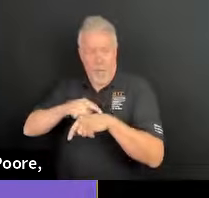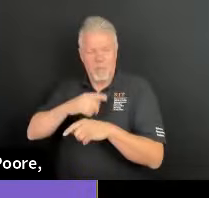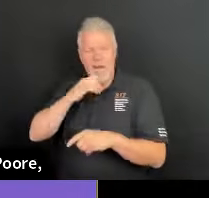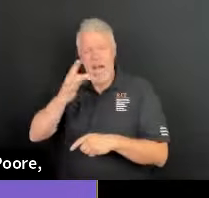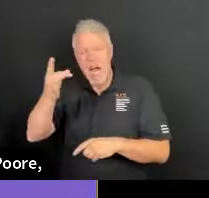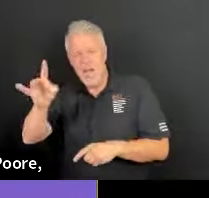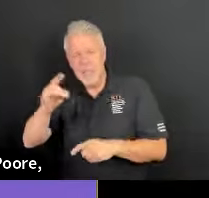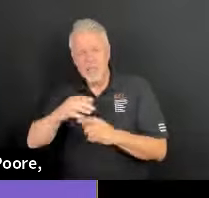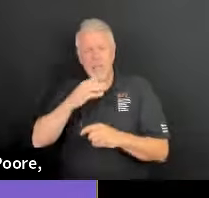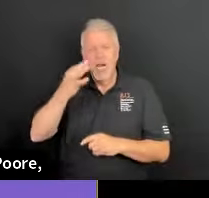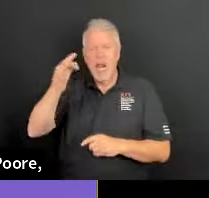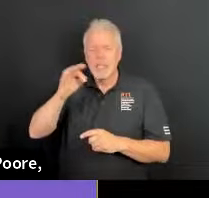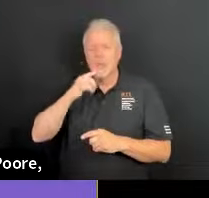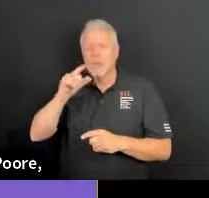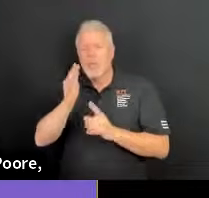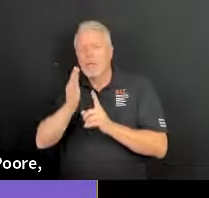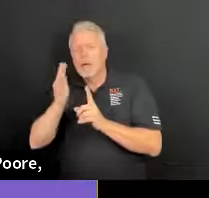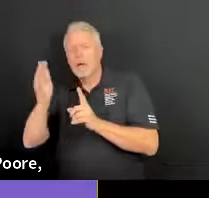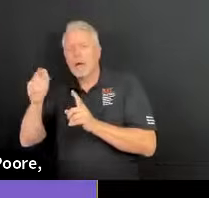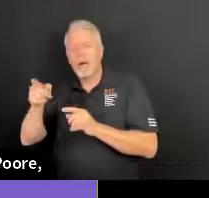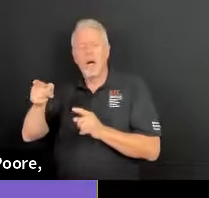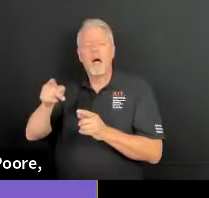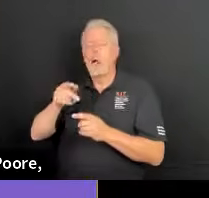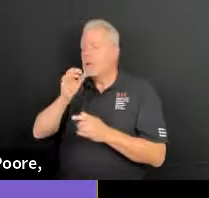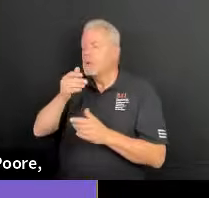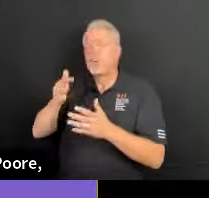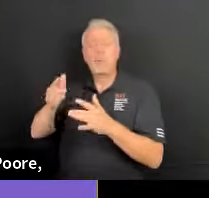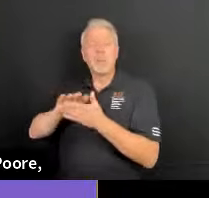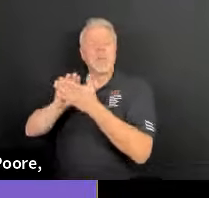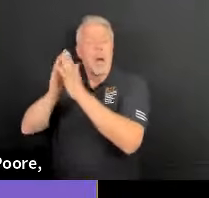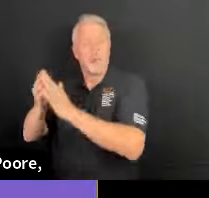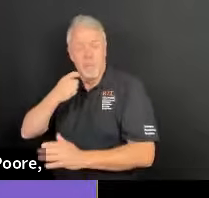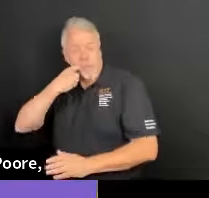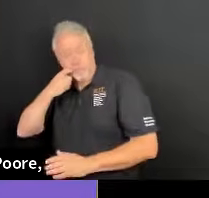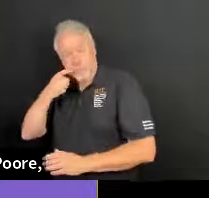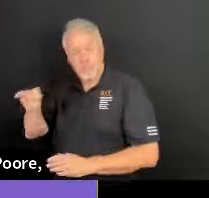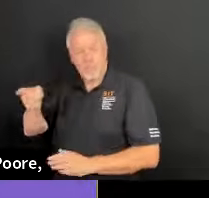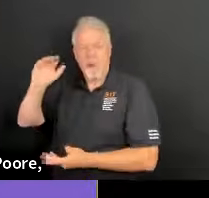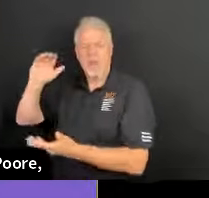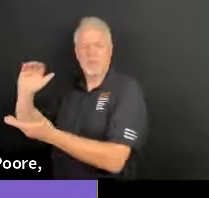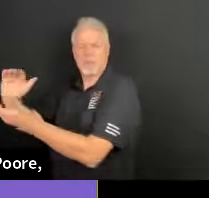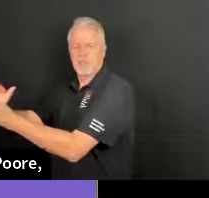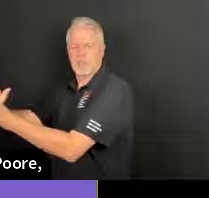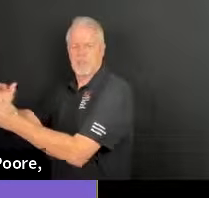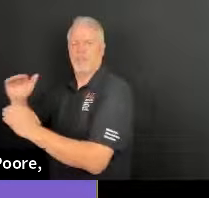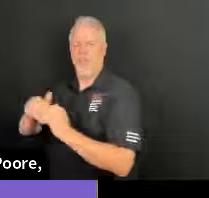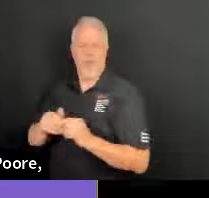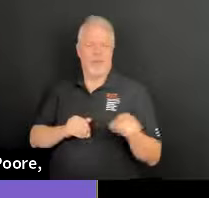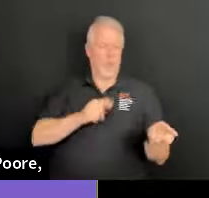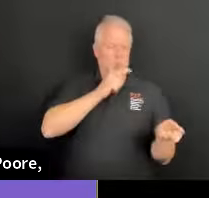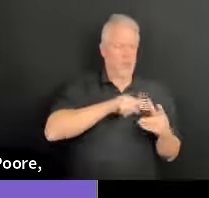people who choose to wait until the age of 18, 19, 20, 21